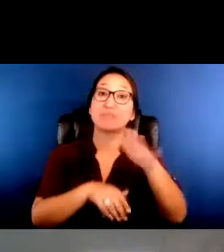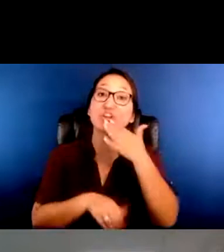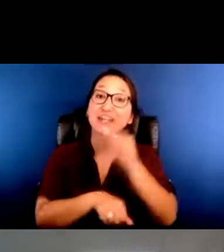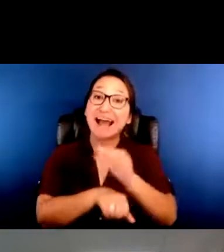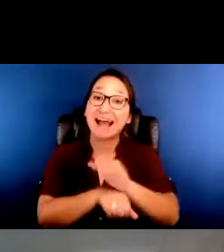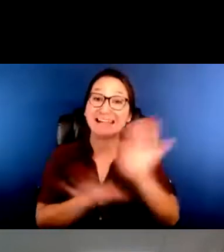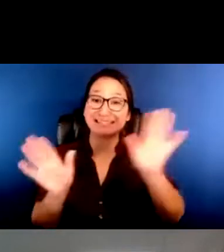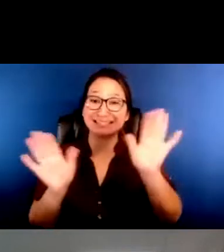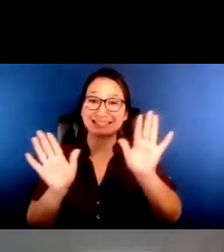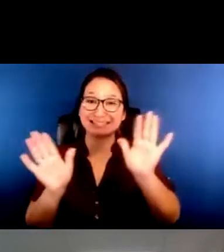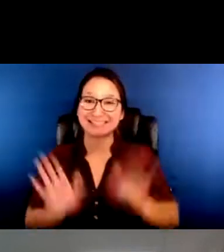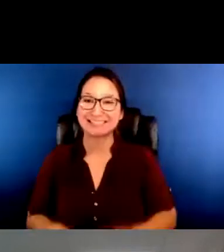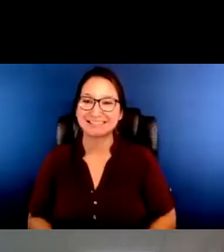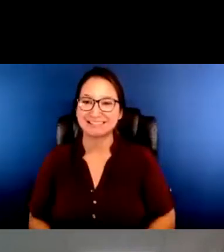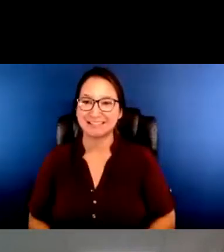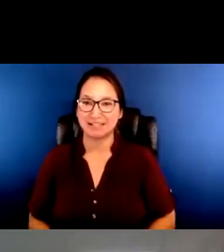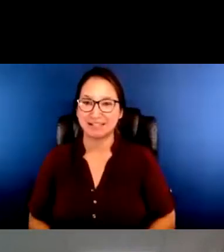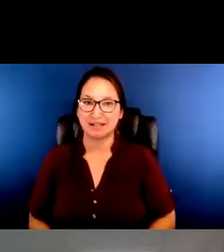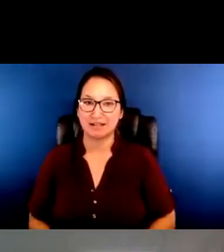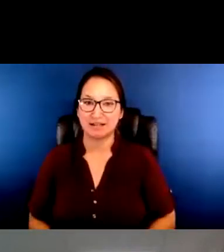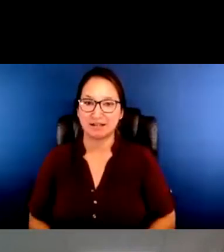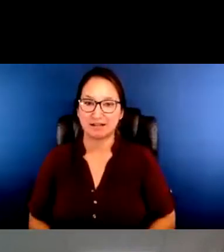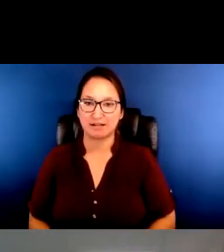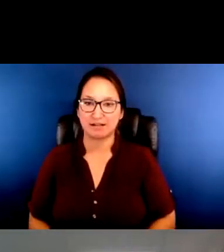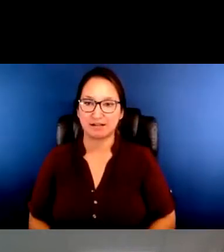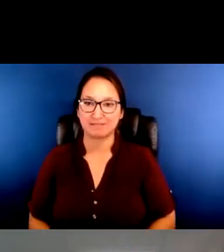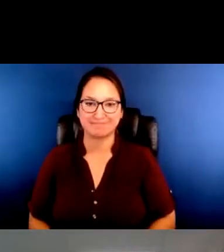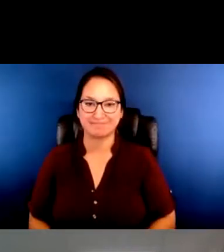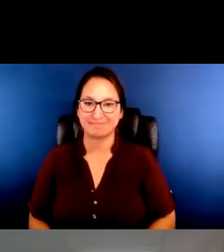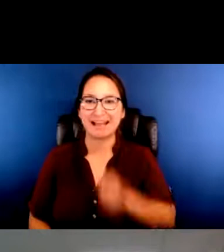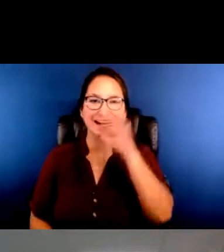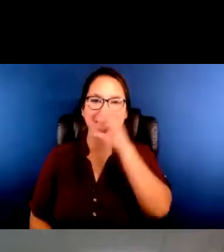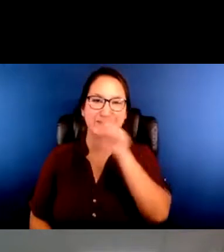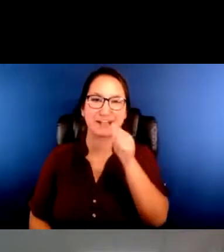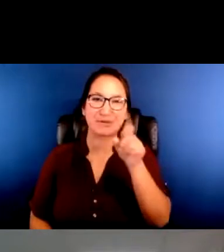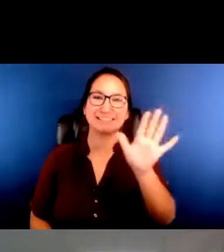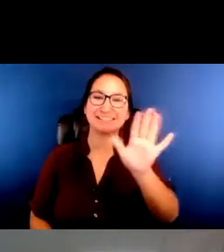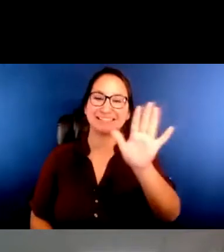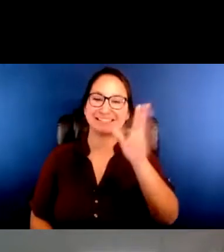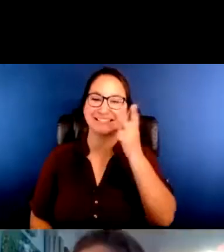Oh, wait, there's another question. Did I miss it? Oh, never mind. I didn't miss it. See you later. Bye.